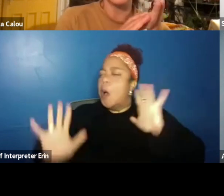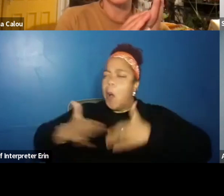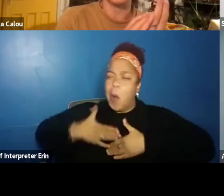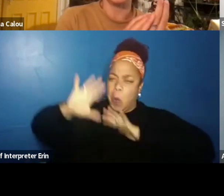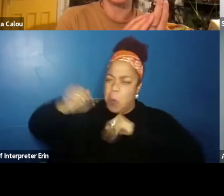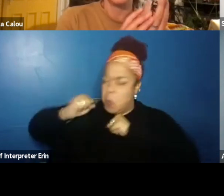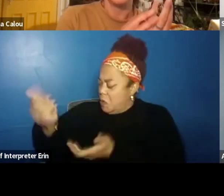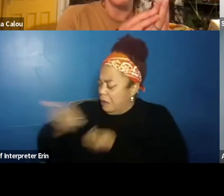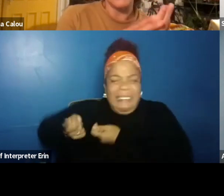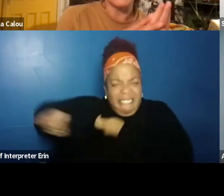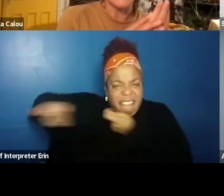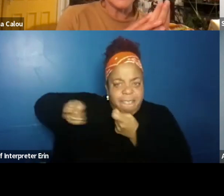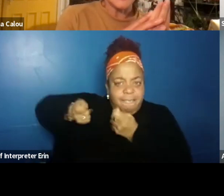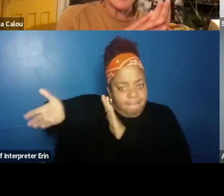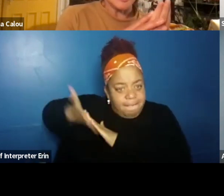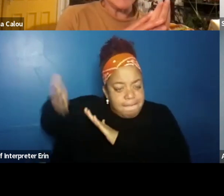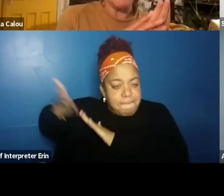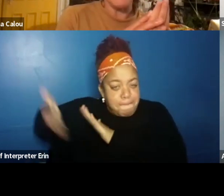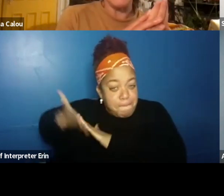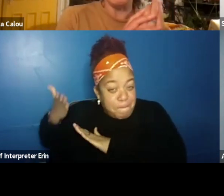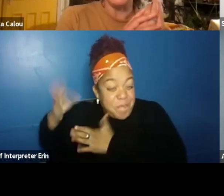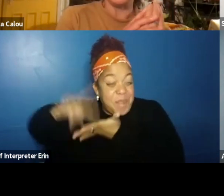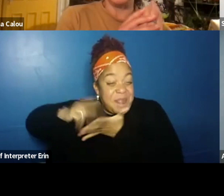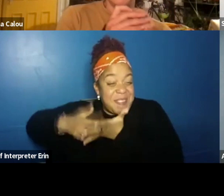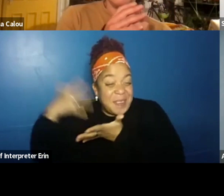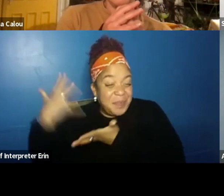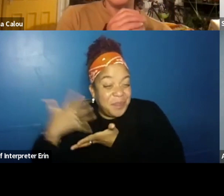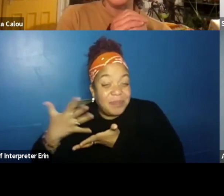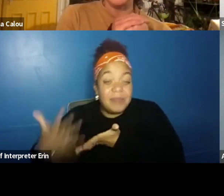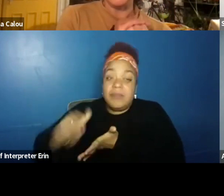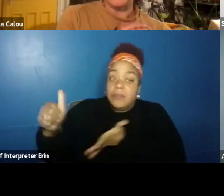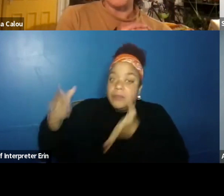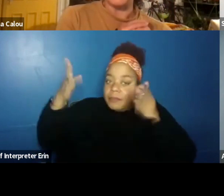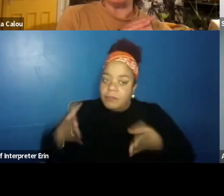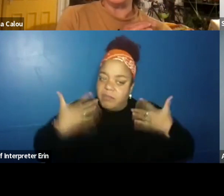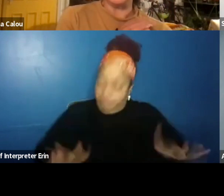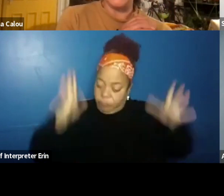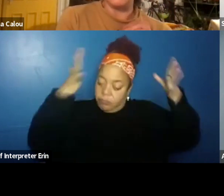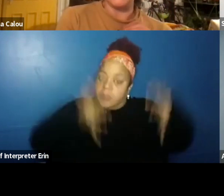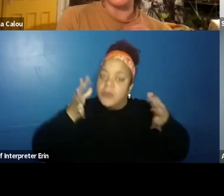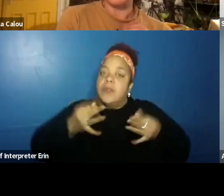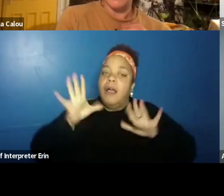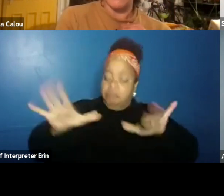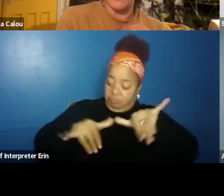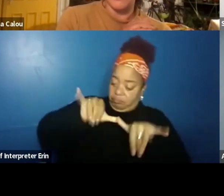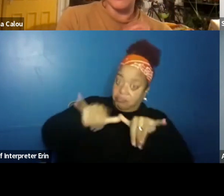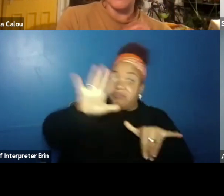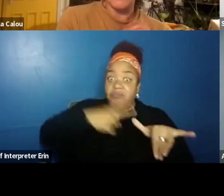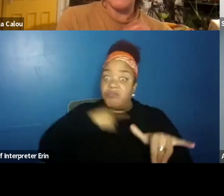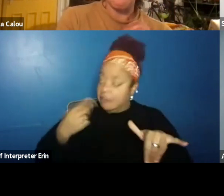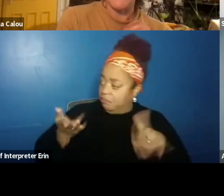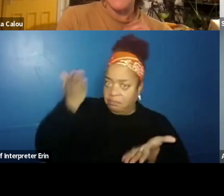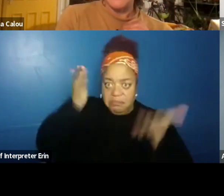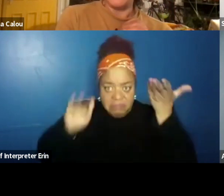what risk is, what what immediate danger is rather than